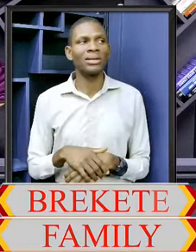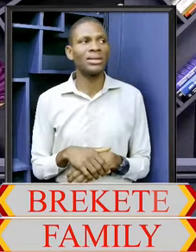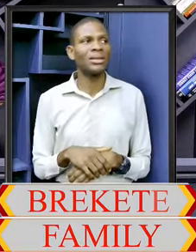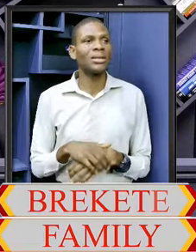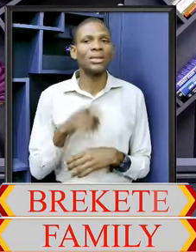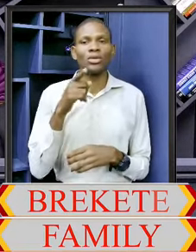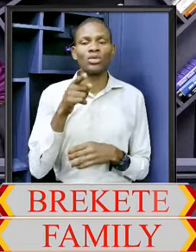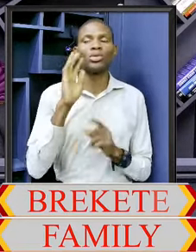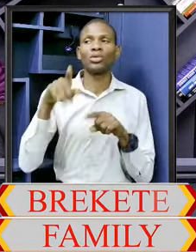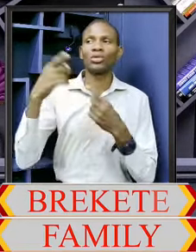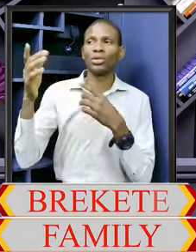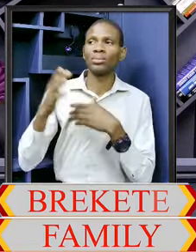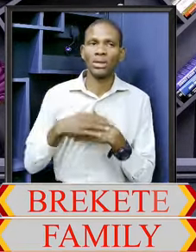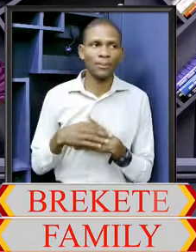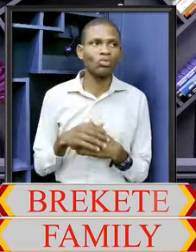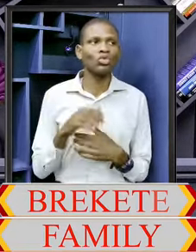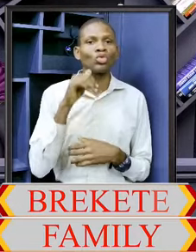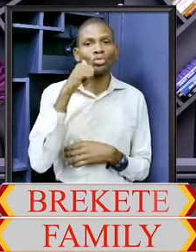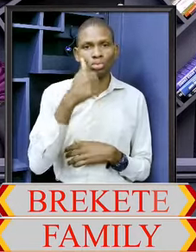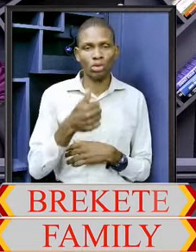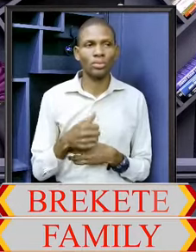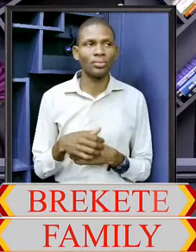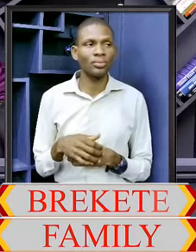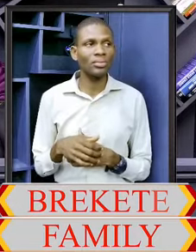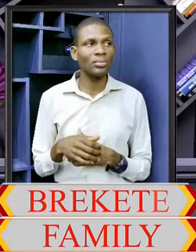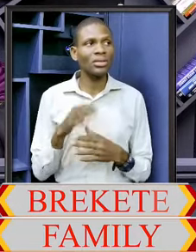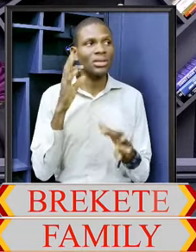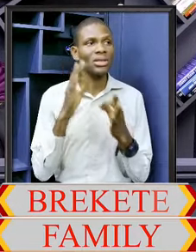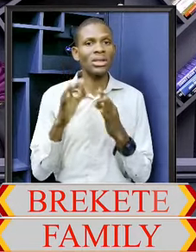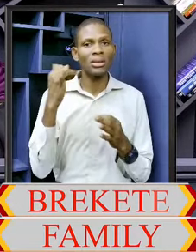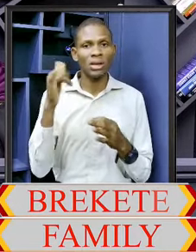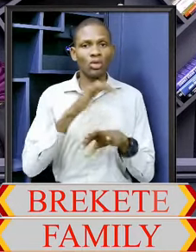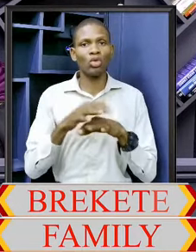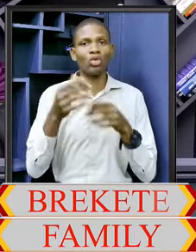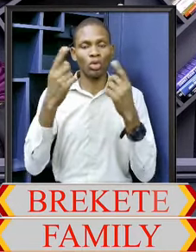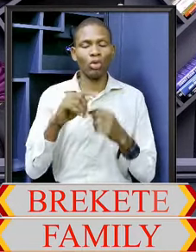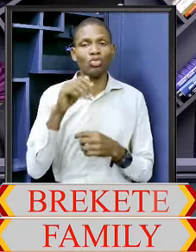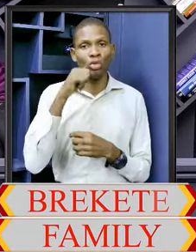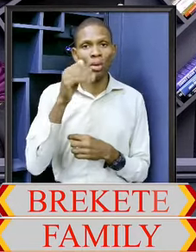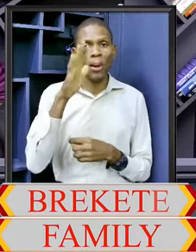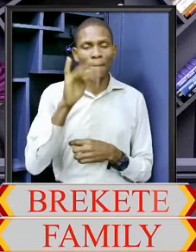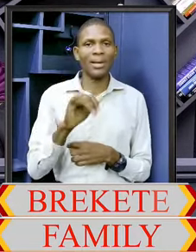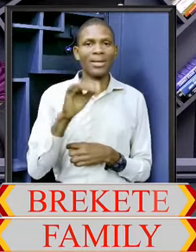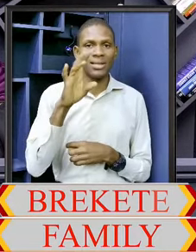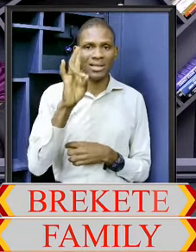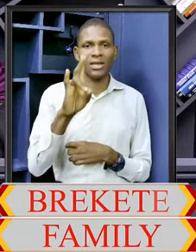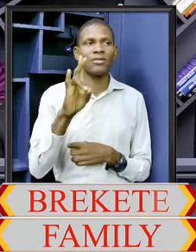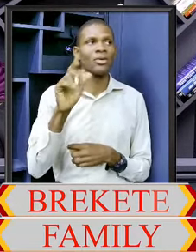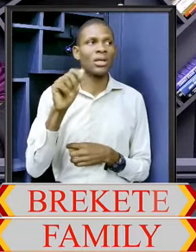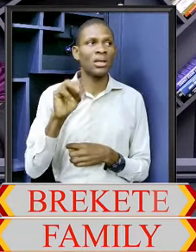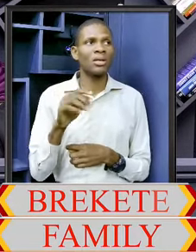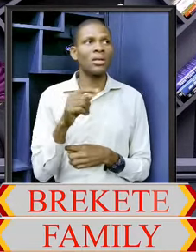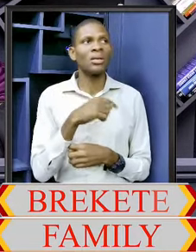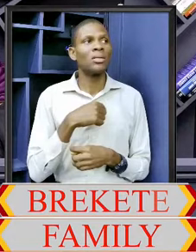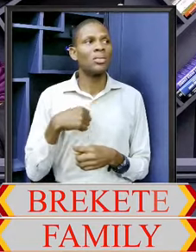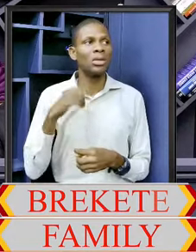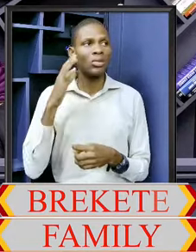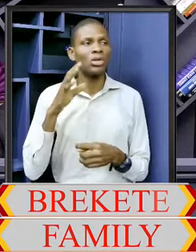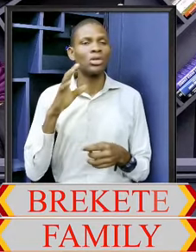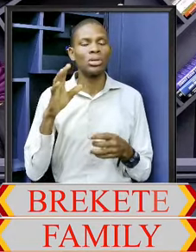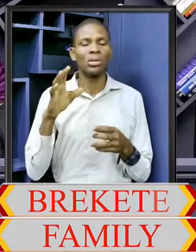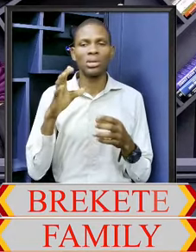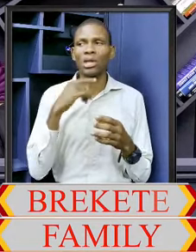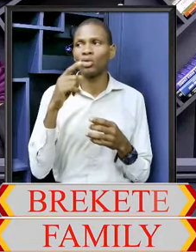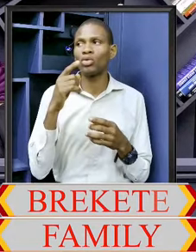Can I say something, sir? Onago, go back tomorrow. If they no come tomorrow by 7 o'clock, we get waiting we go tell Ona to